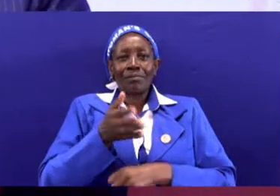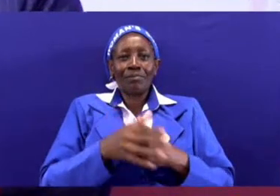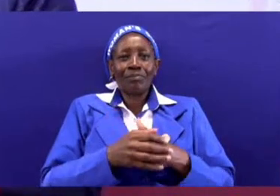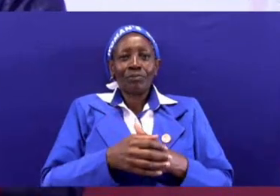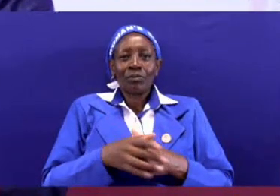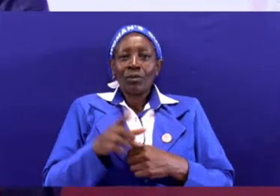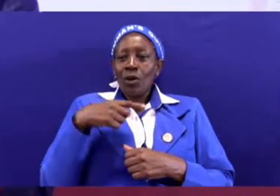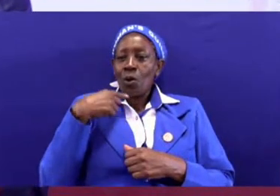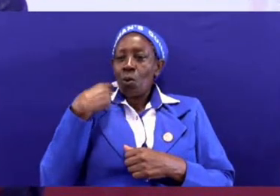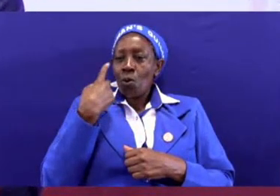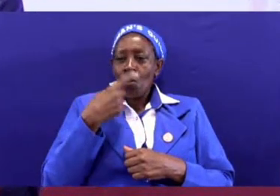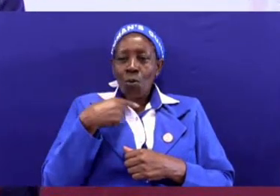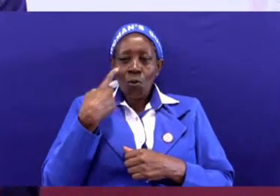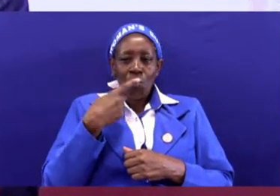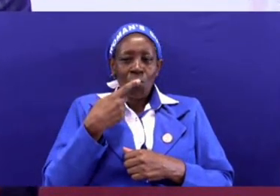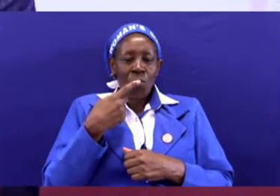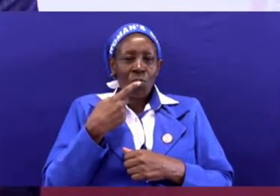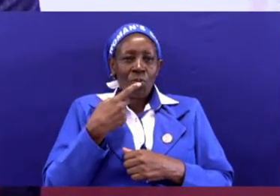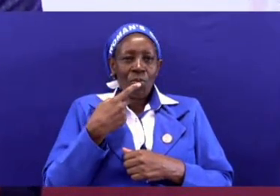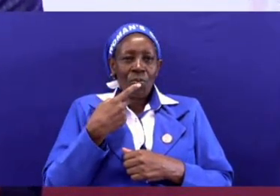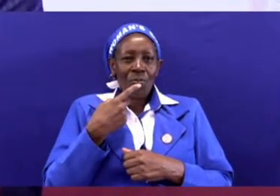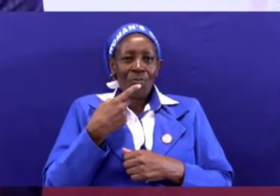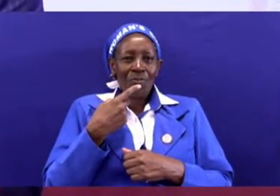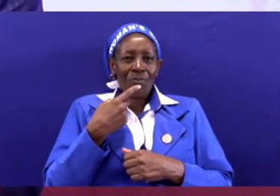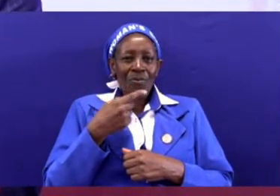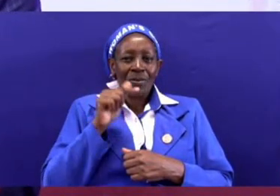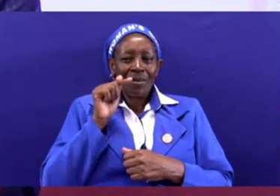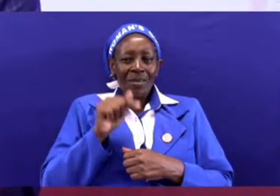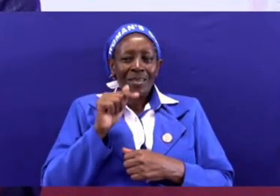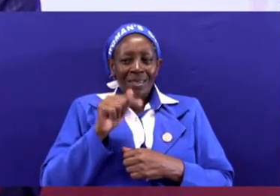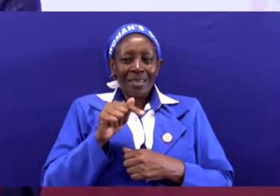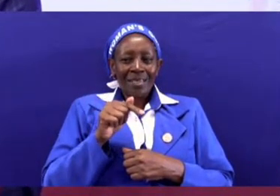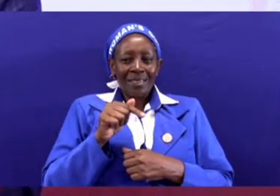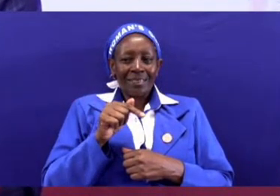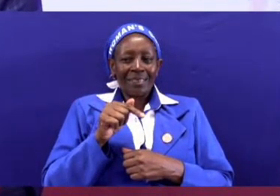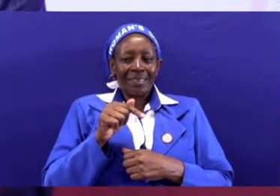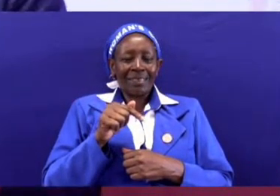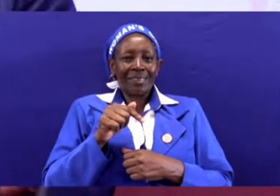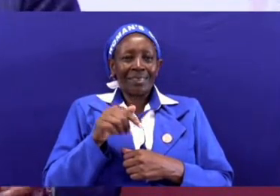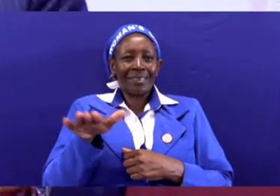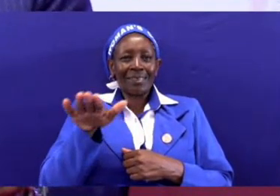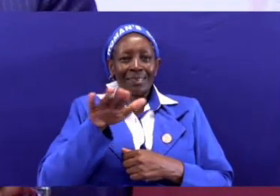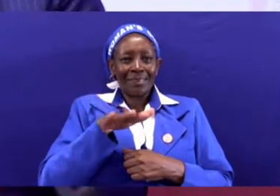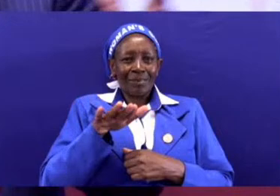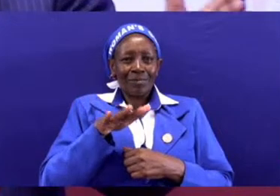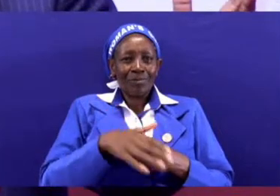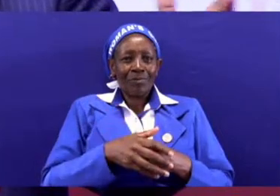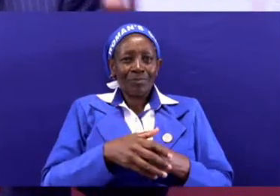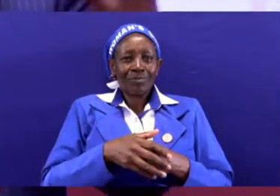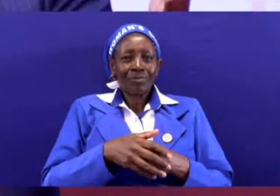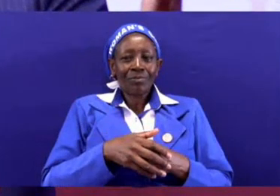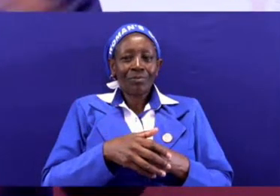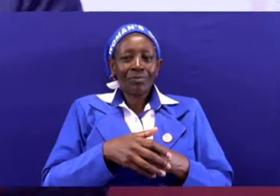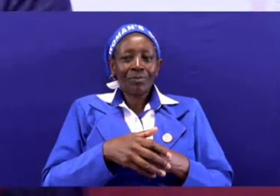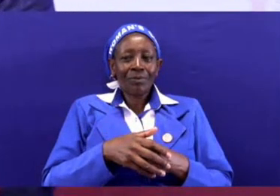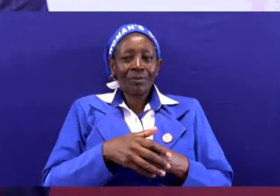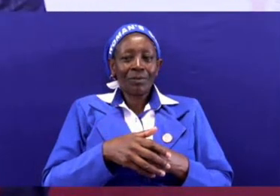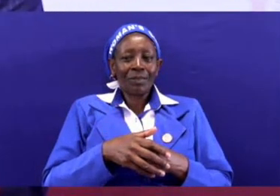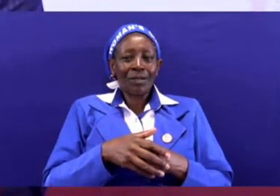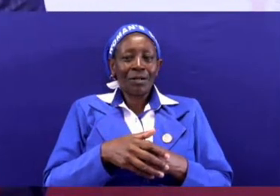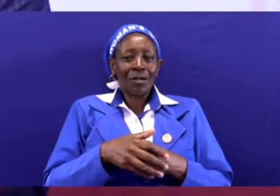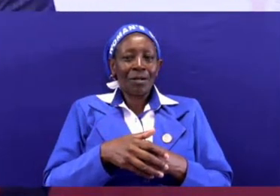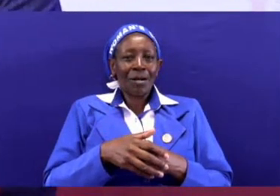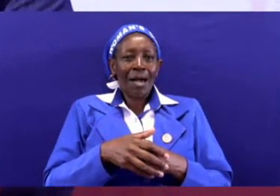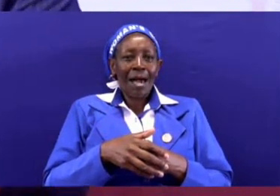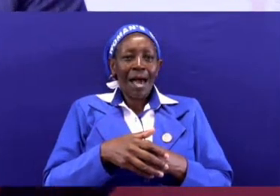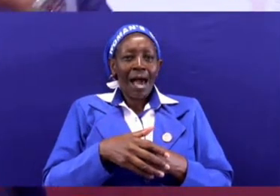who may be in this space? Resurgence of traditional religious practices. Again, I am aware of the